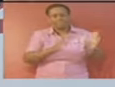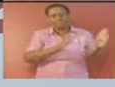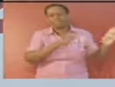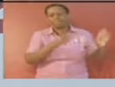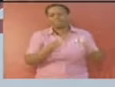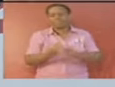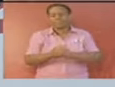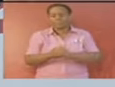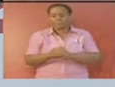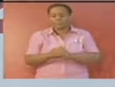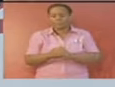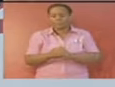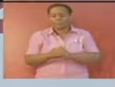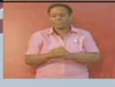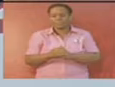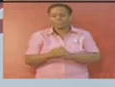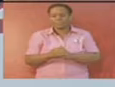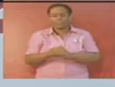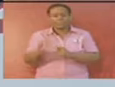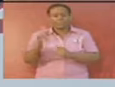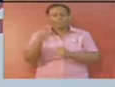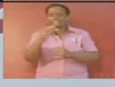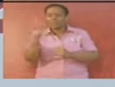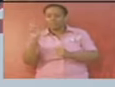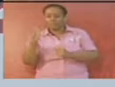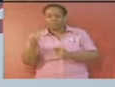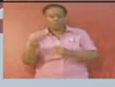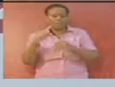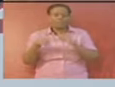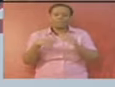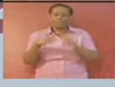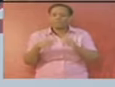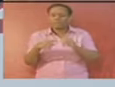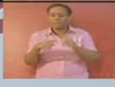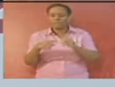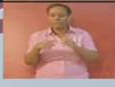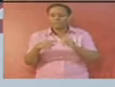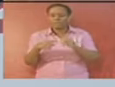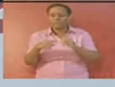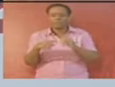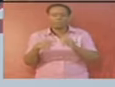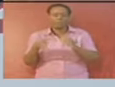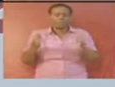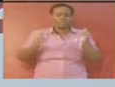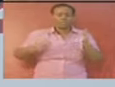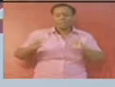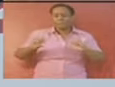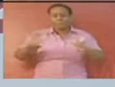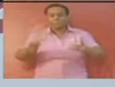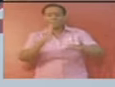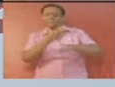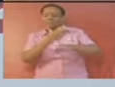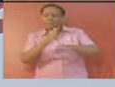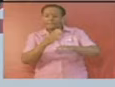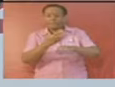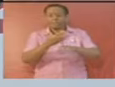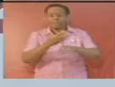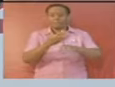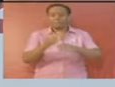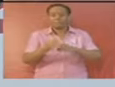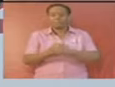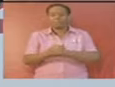spaces and bubbles, any setting where the person or